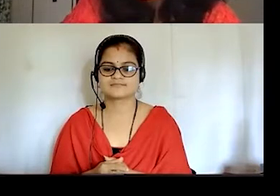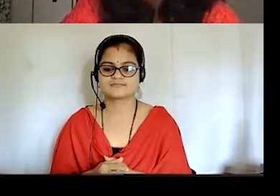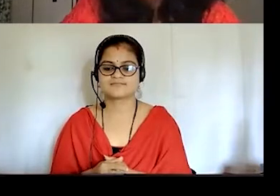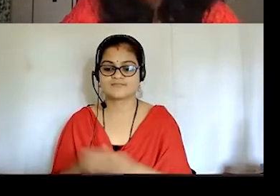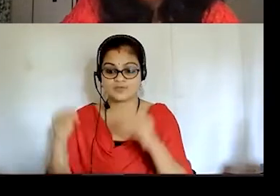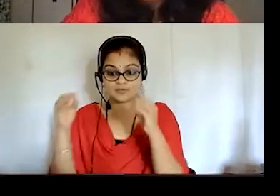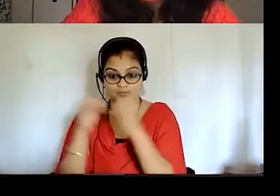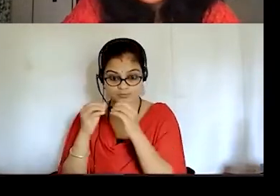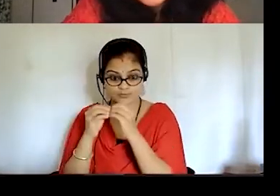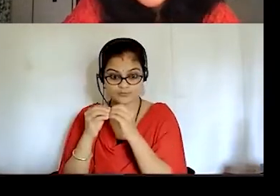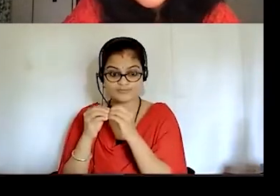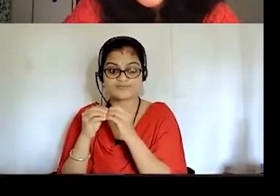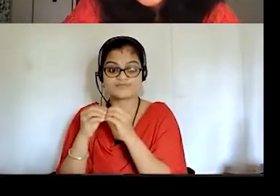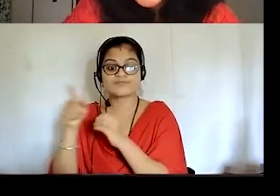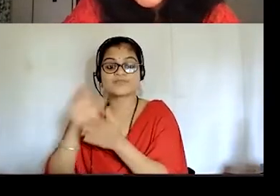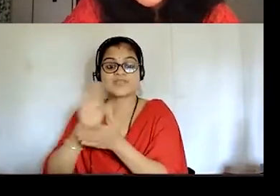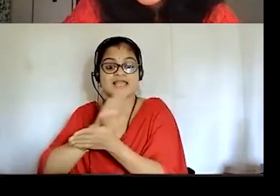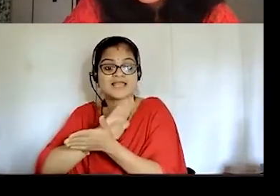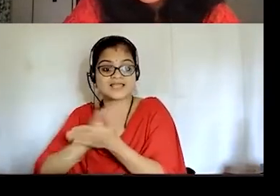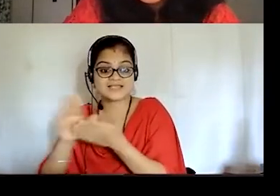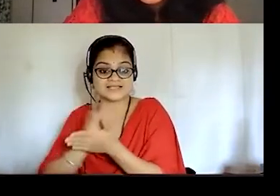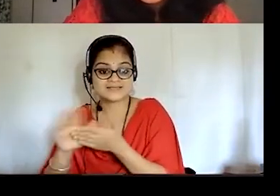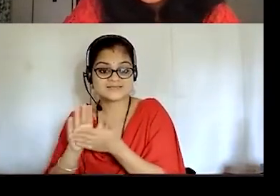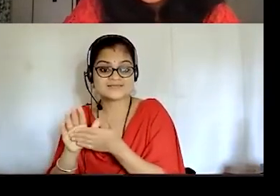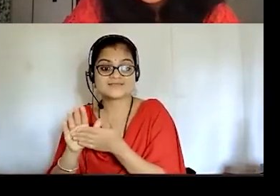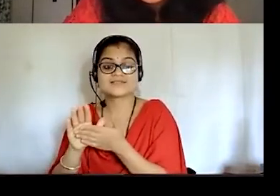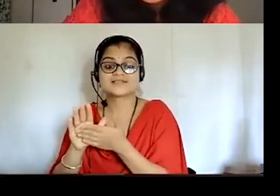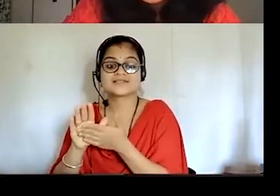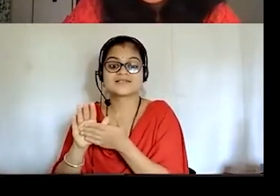Mumbai, the Hindi film industry's music.